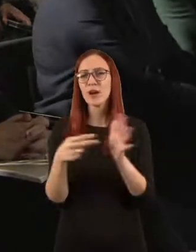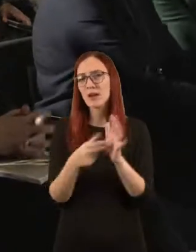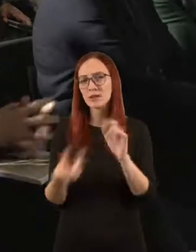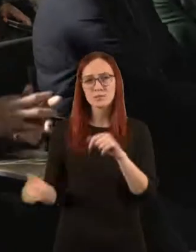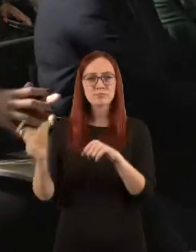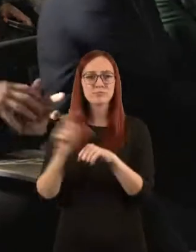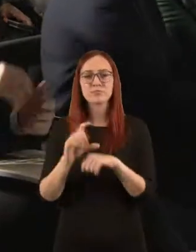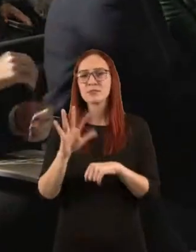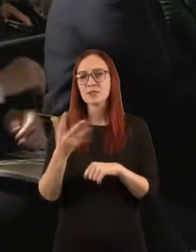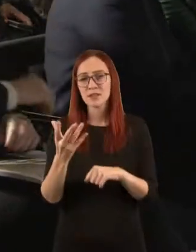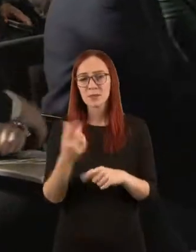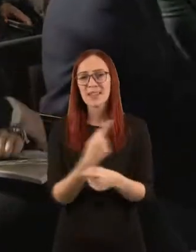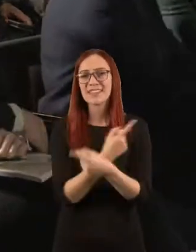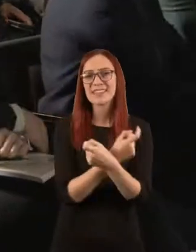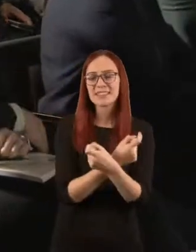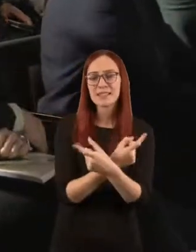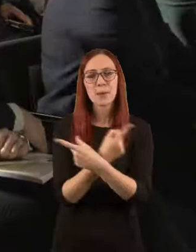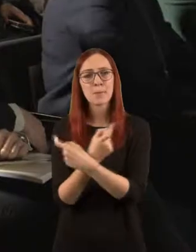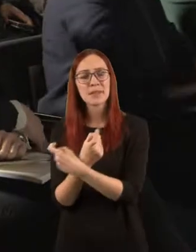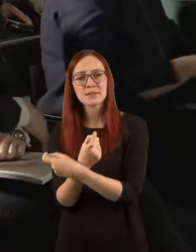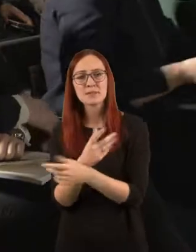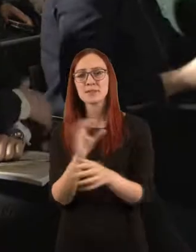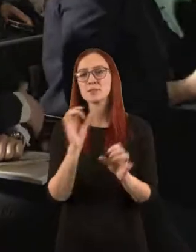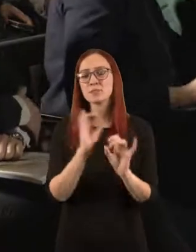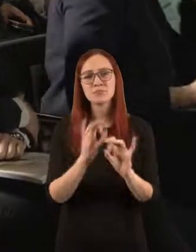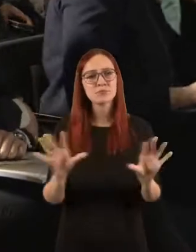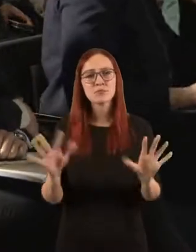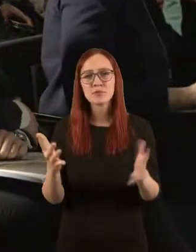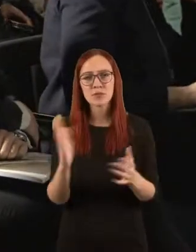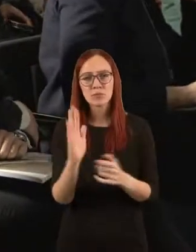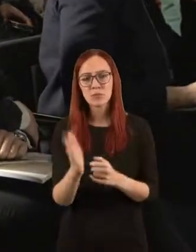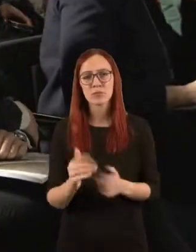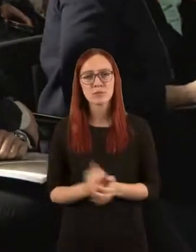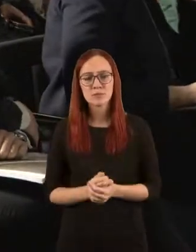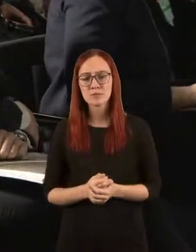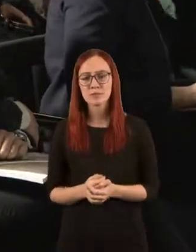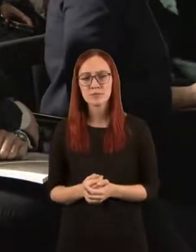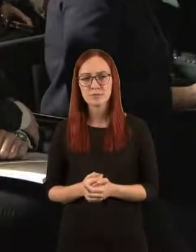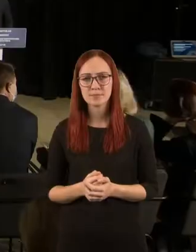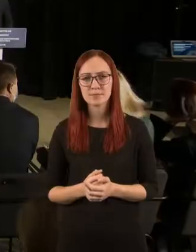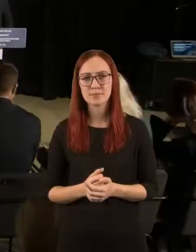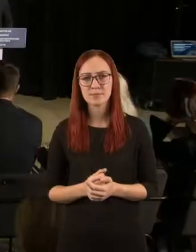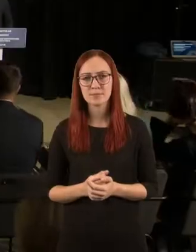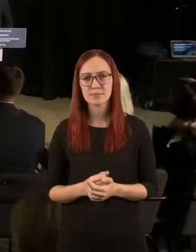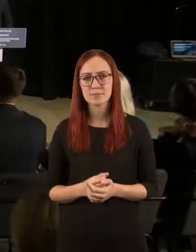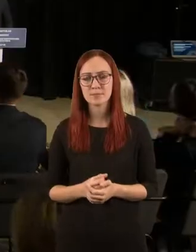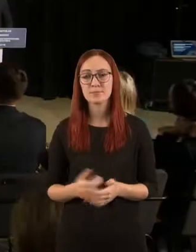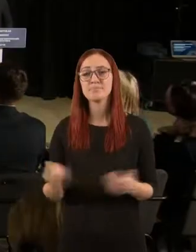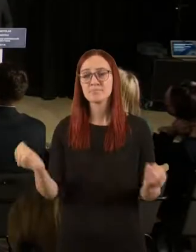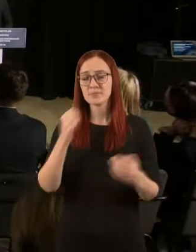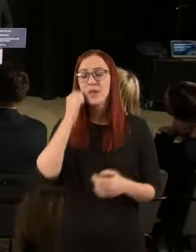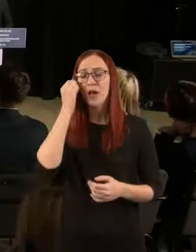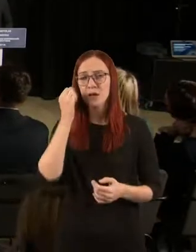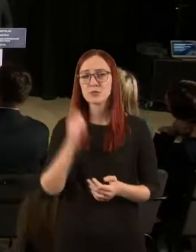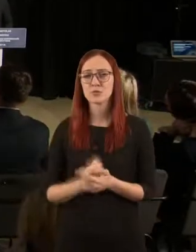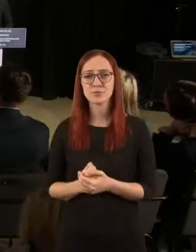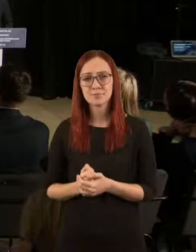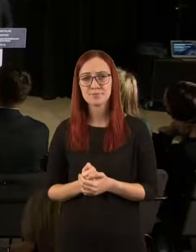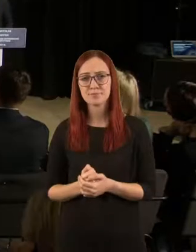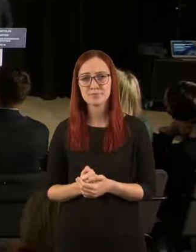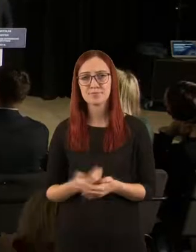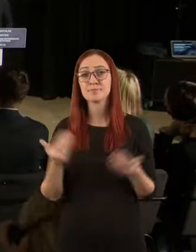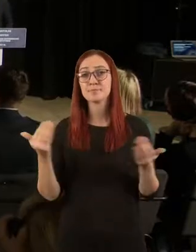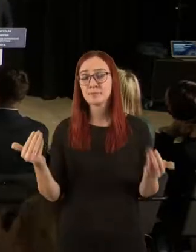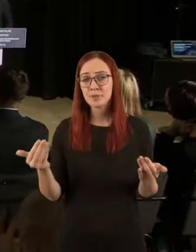excise tax on fuels. So what would be the price increase of petrol